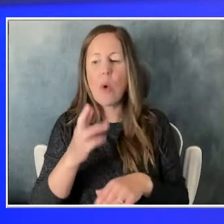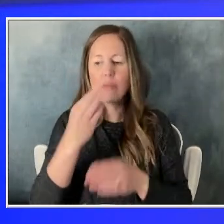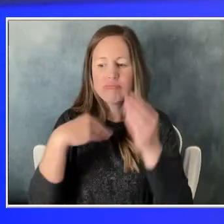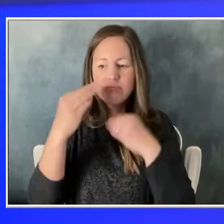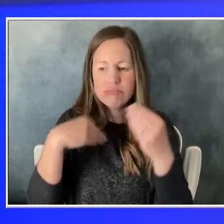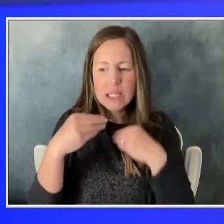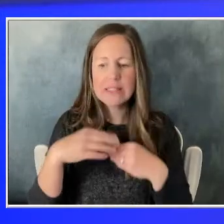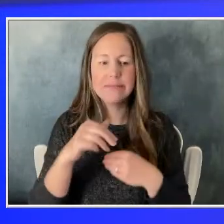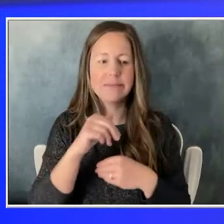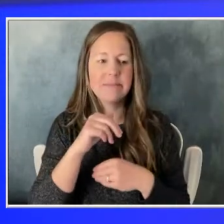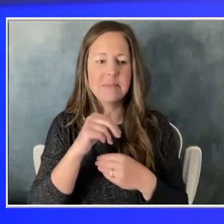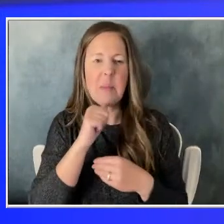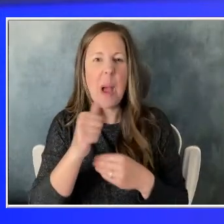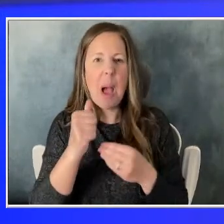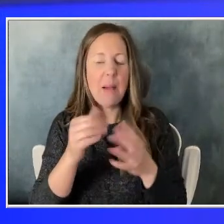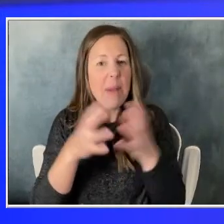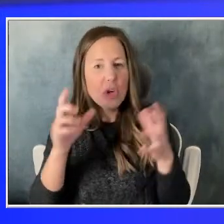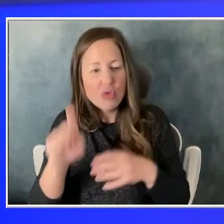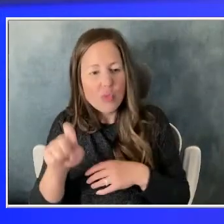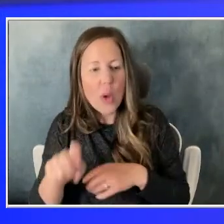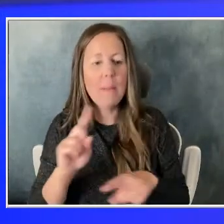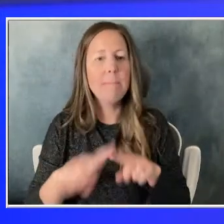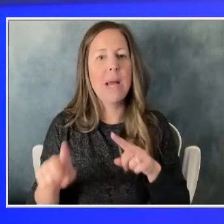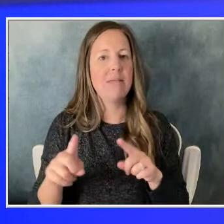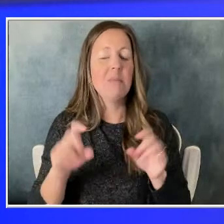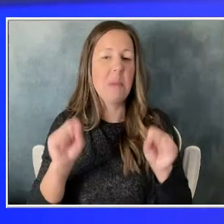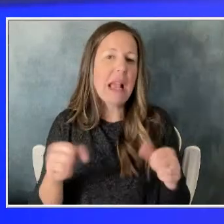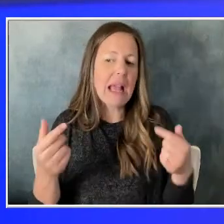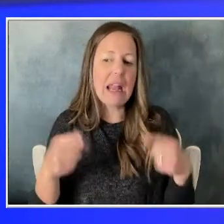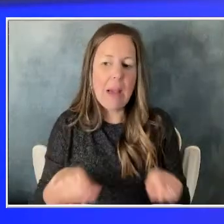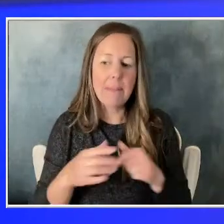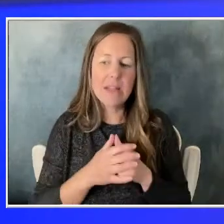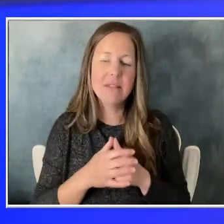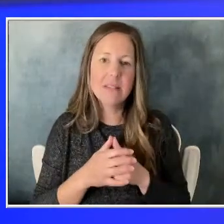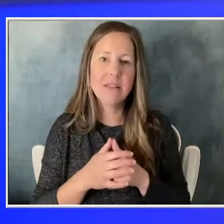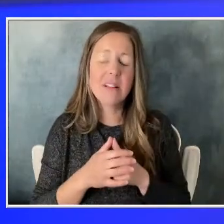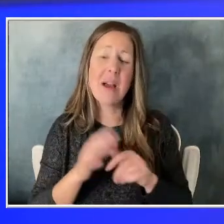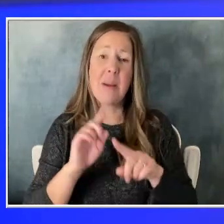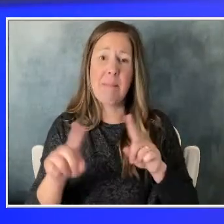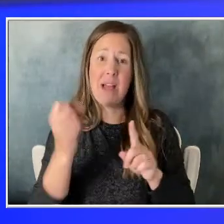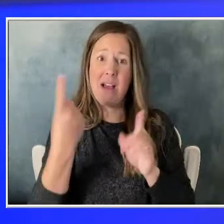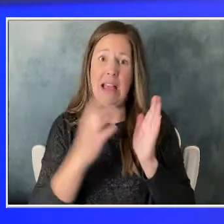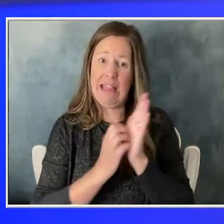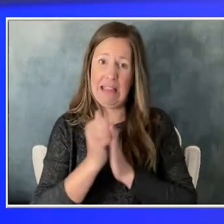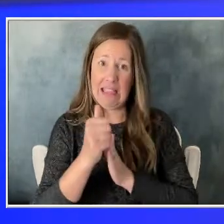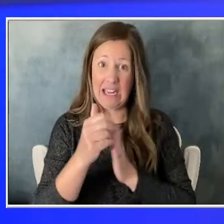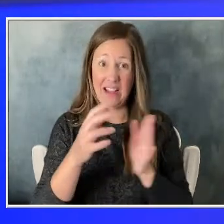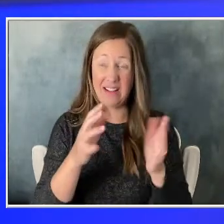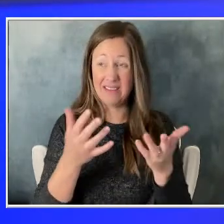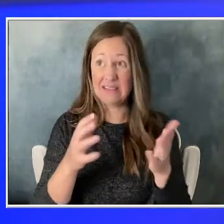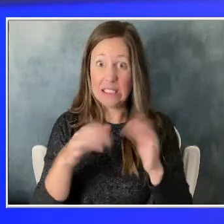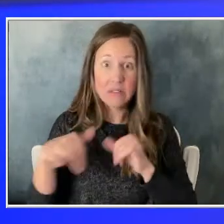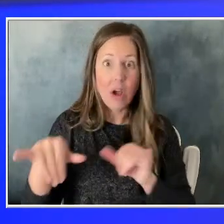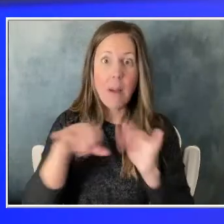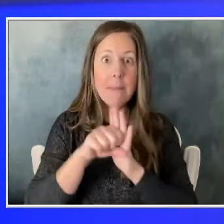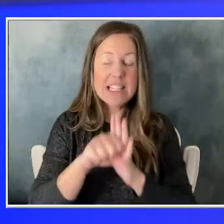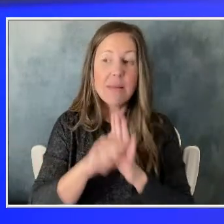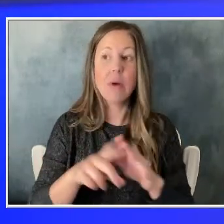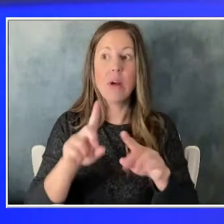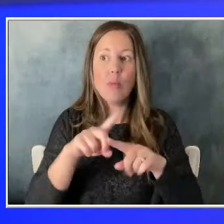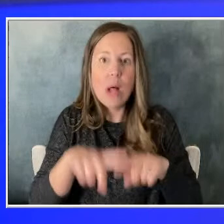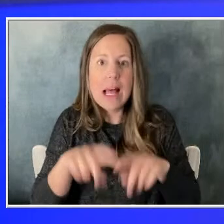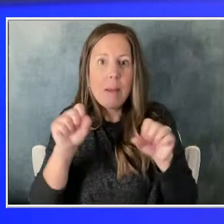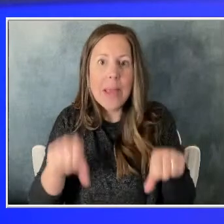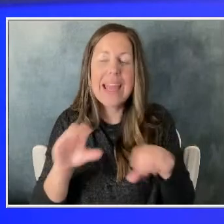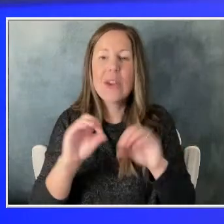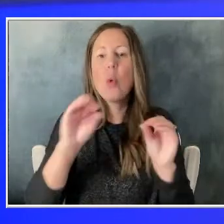symptoms. However, cancer sometimes, many times, is those common symptoms are not reliable. There is no particular sign for the cancer